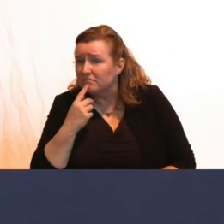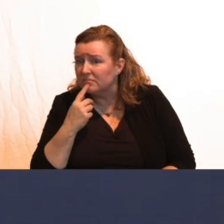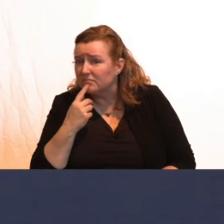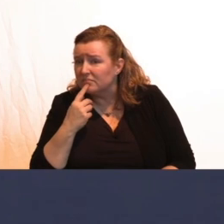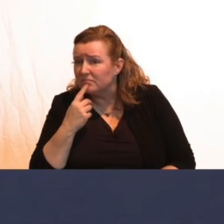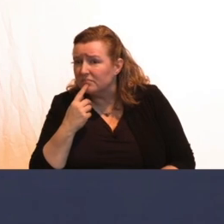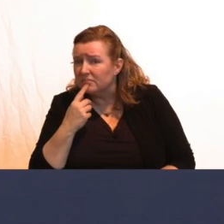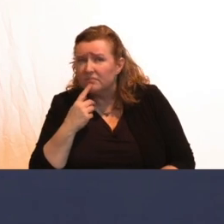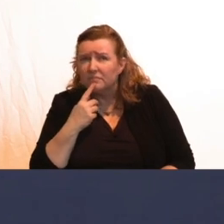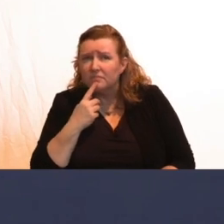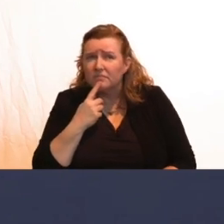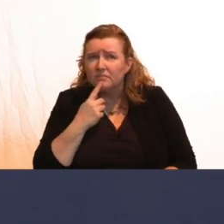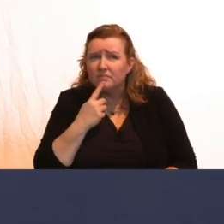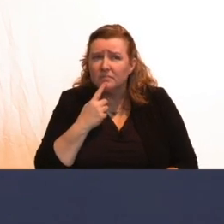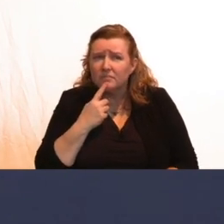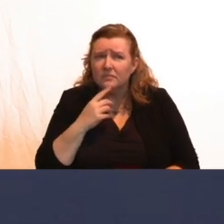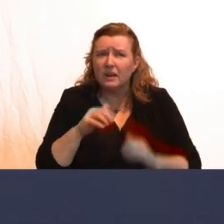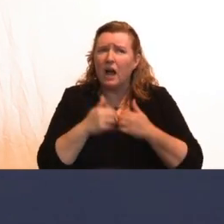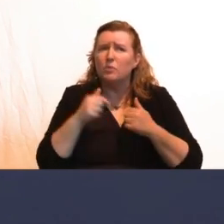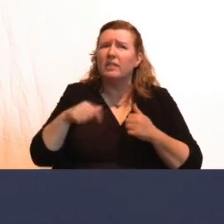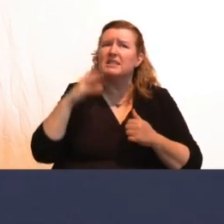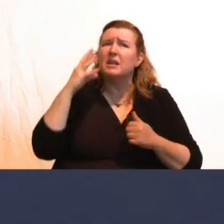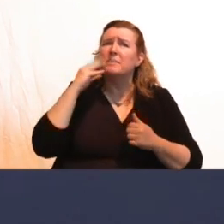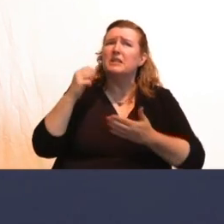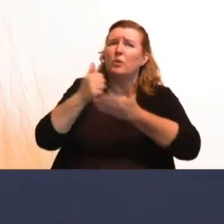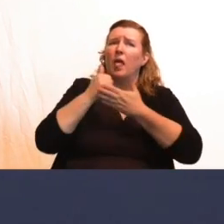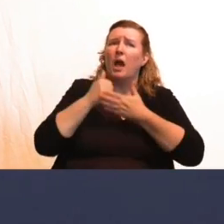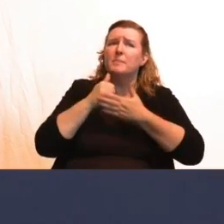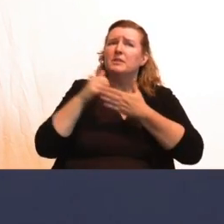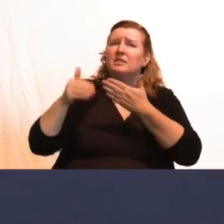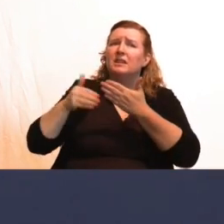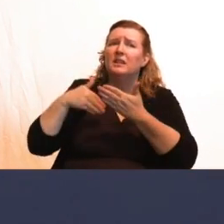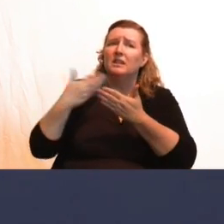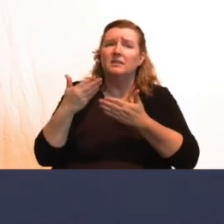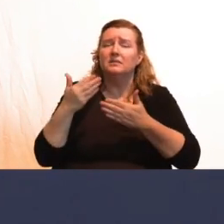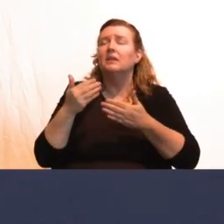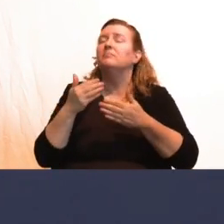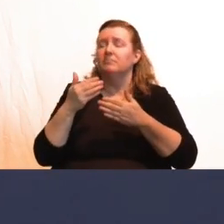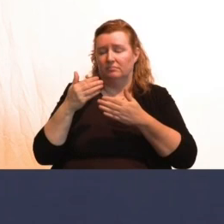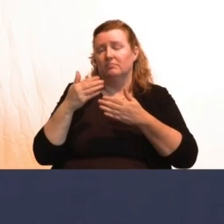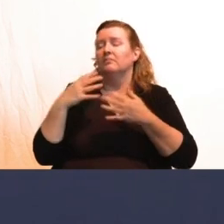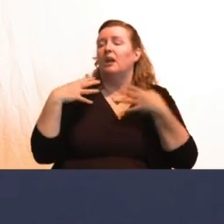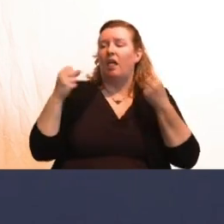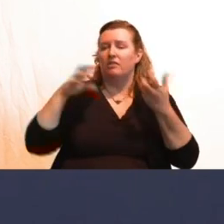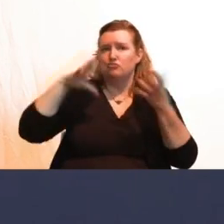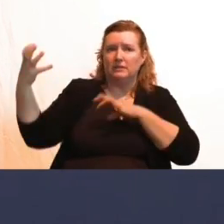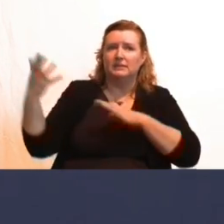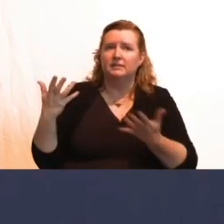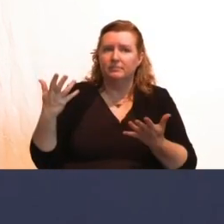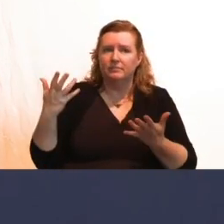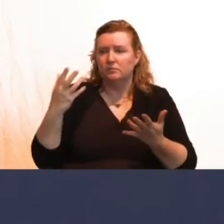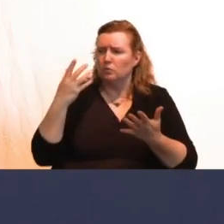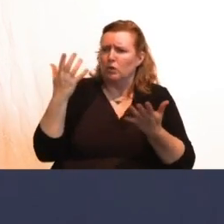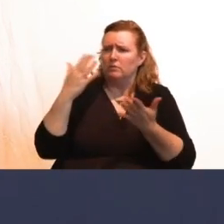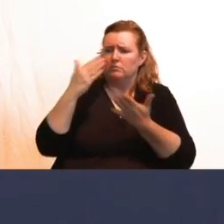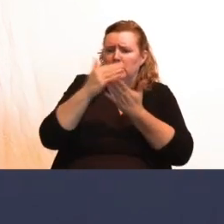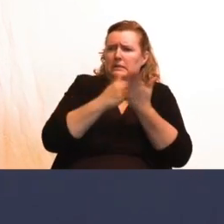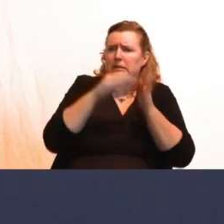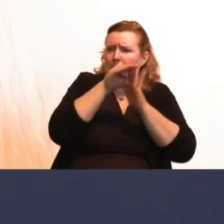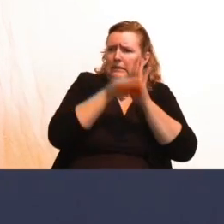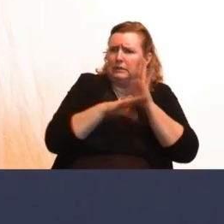together? Where are things in terms of closing the gap in the racial disparities when it comes to vaccination and testing? And will any of